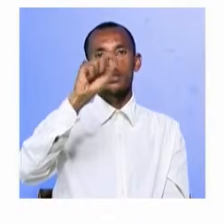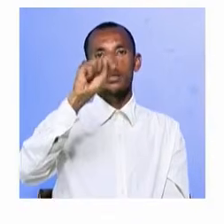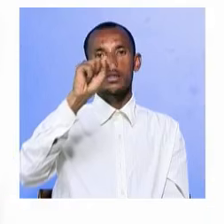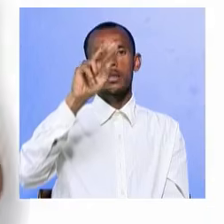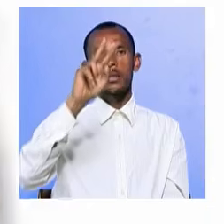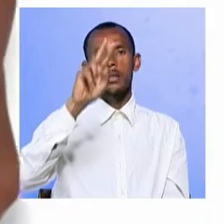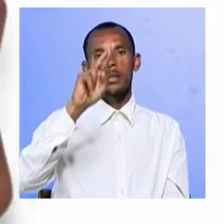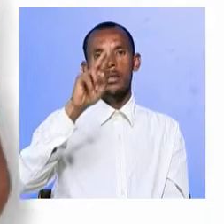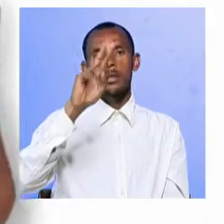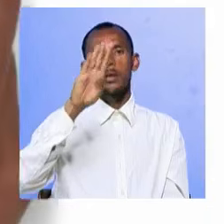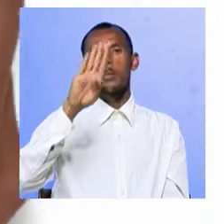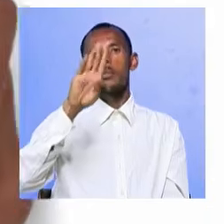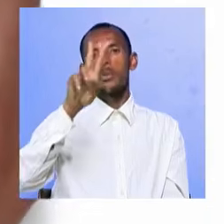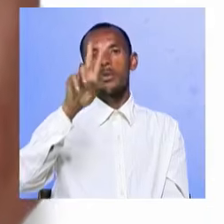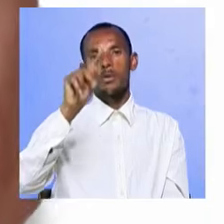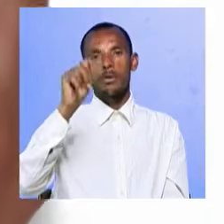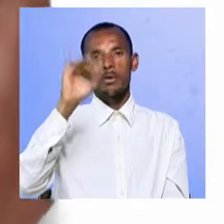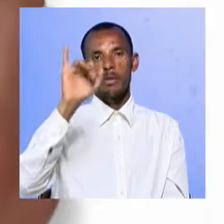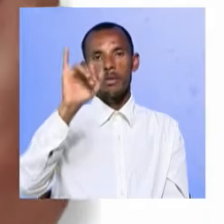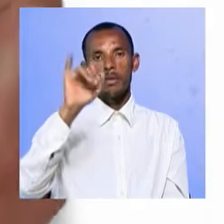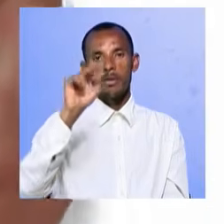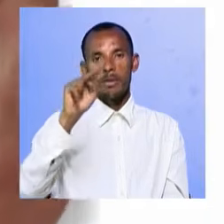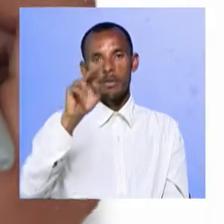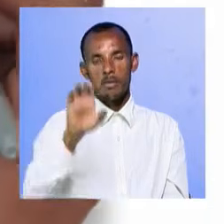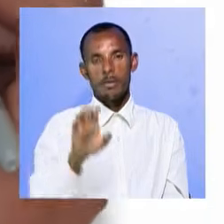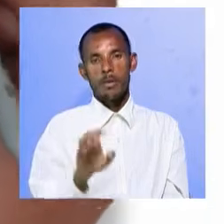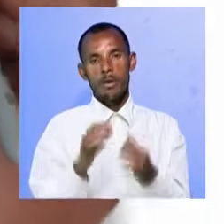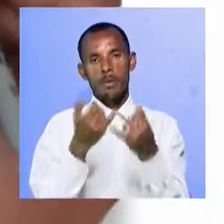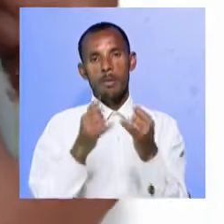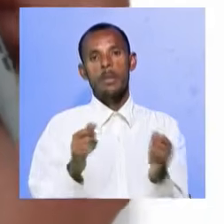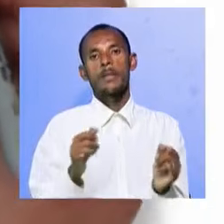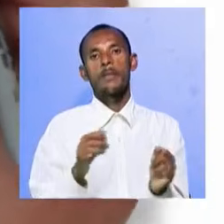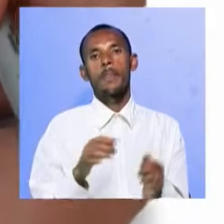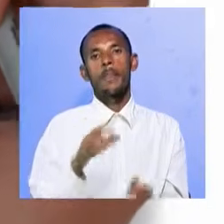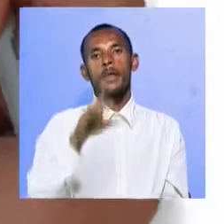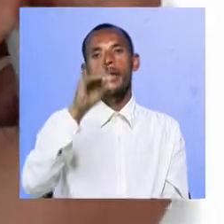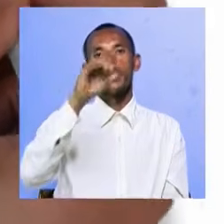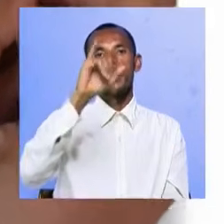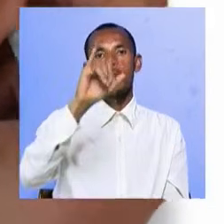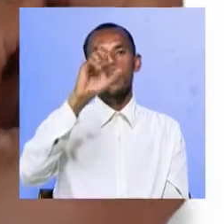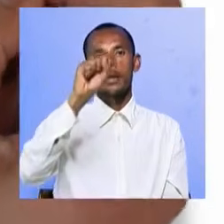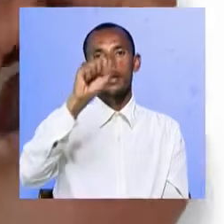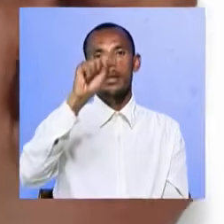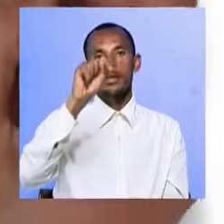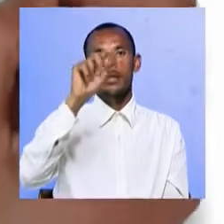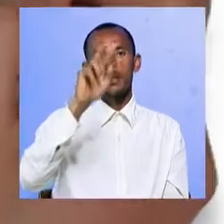distributive property. Distributive property.